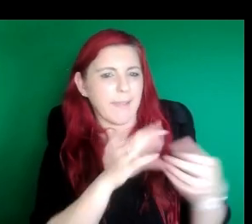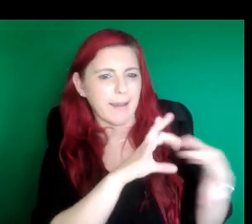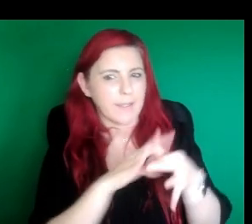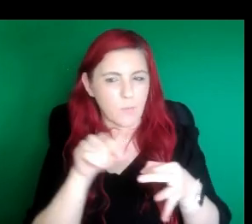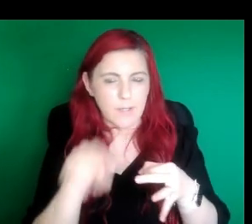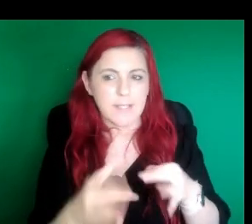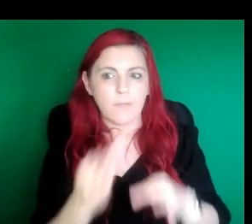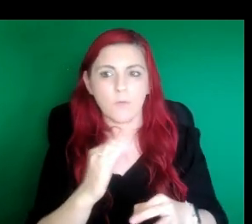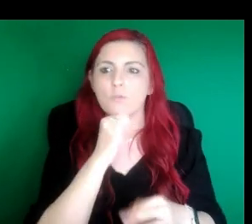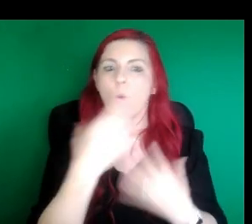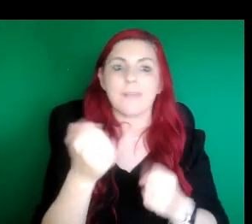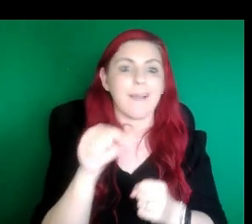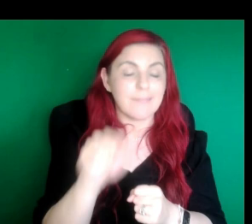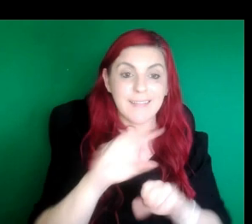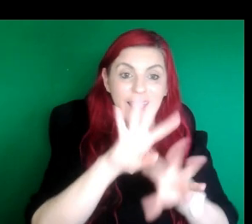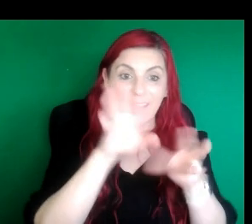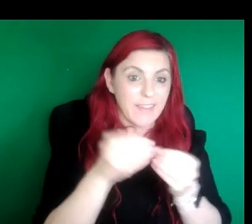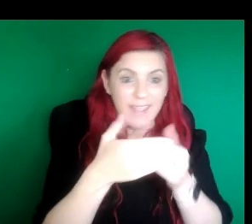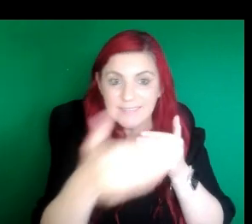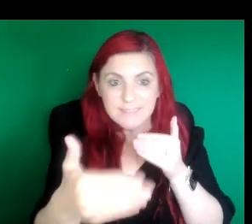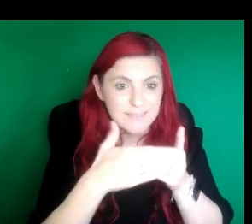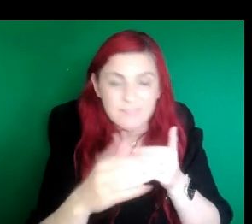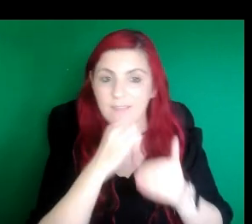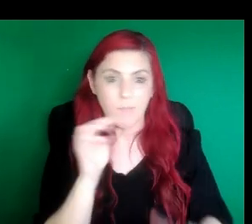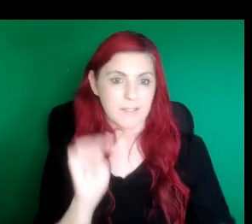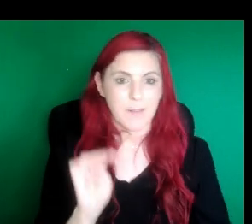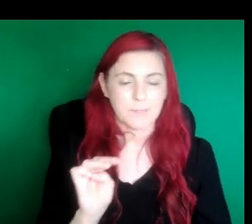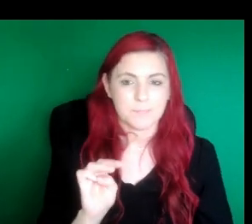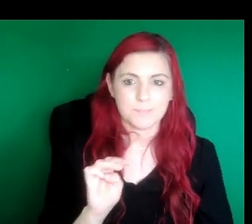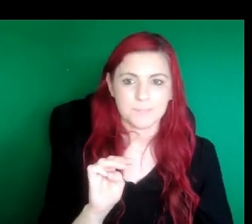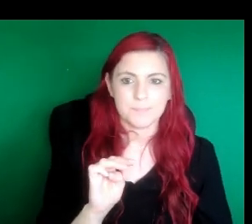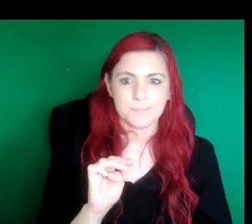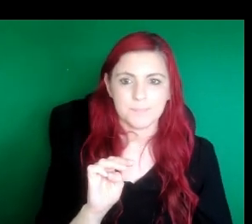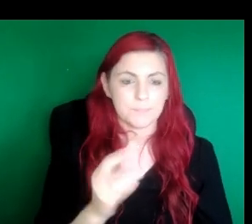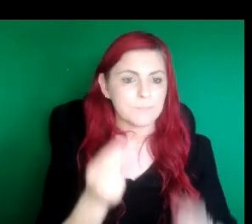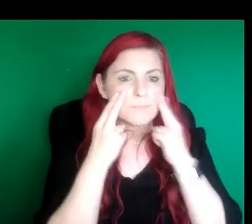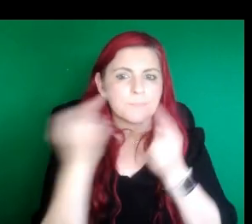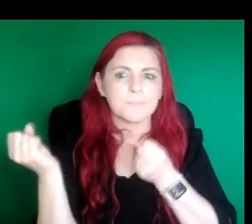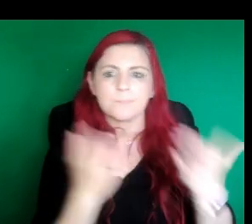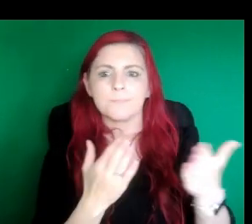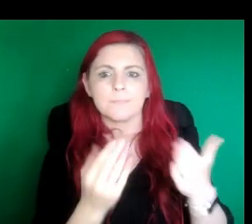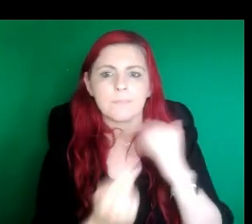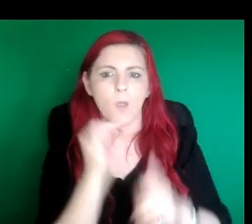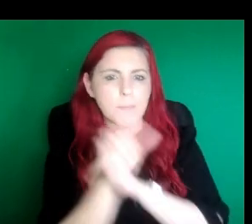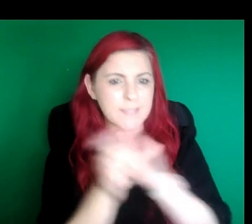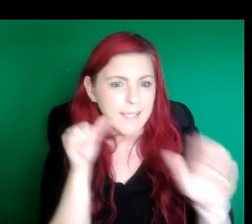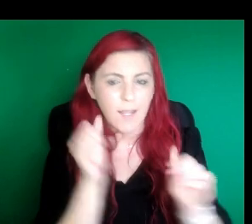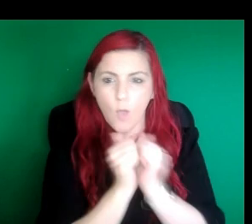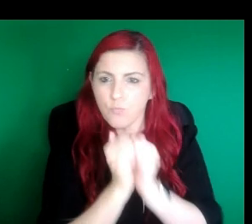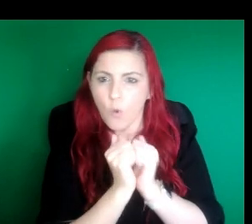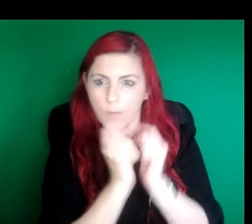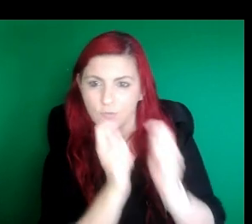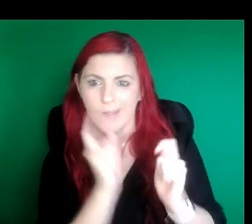don't have this, the other things are not really feasible. So you need to provide upskill and appropriate training to